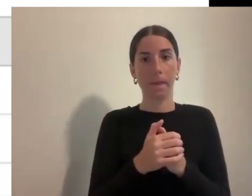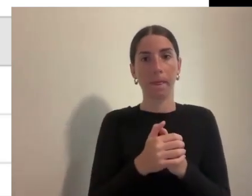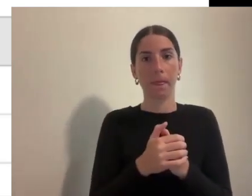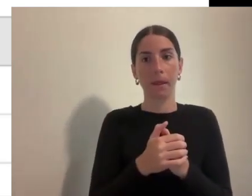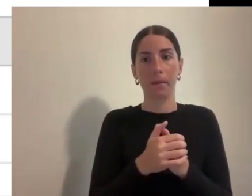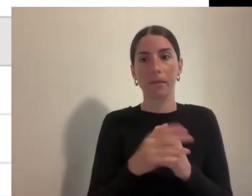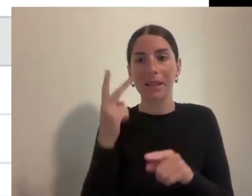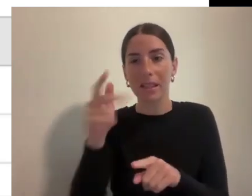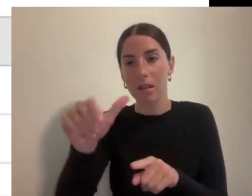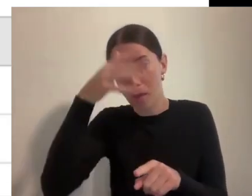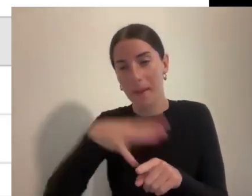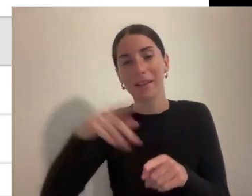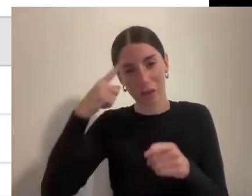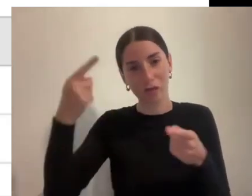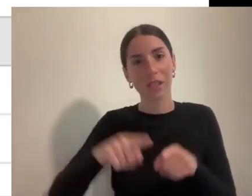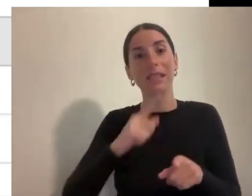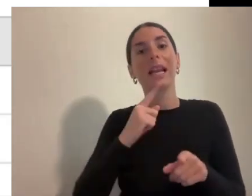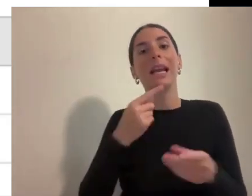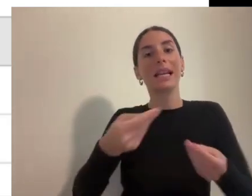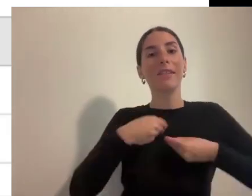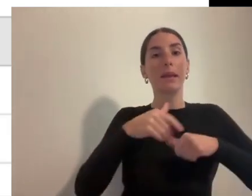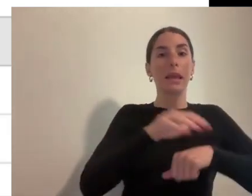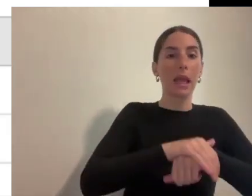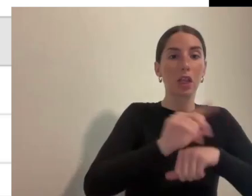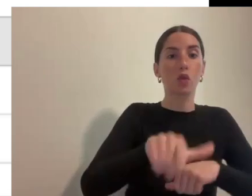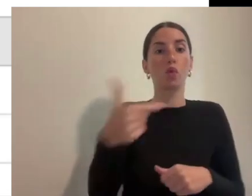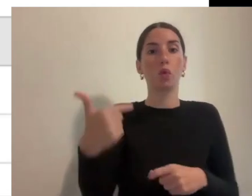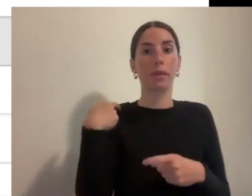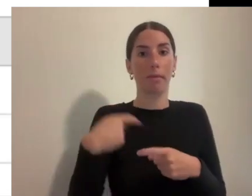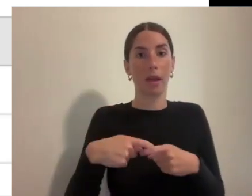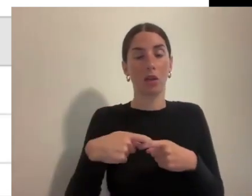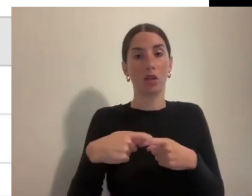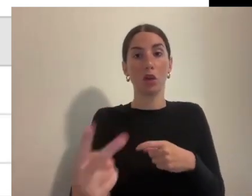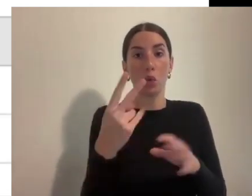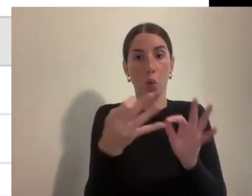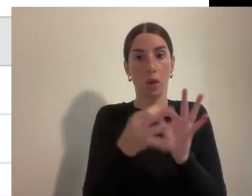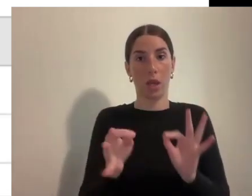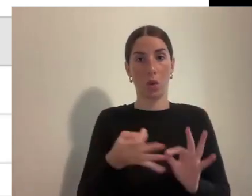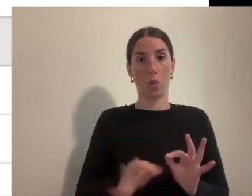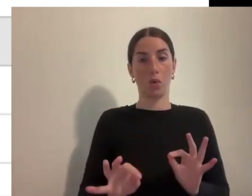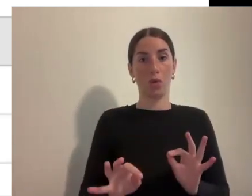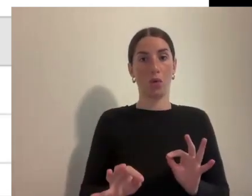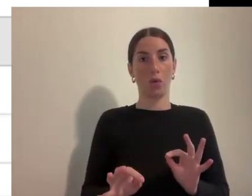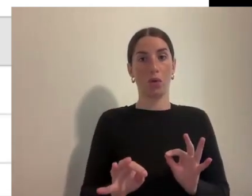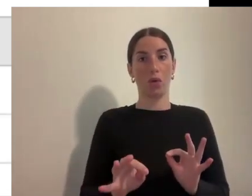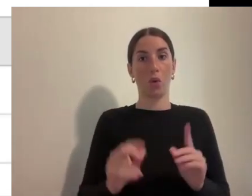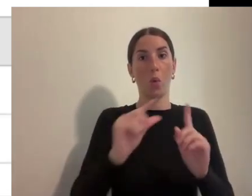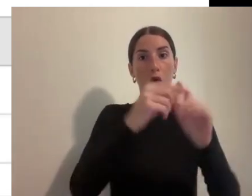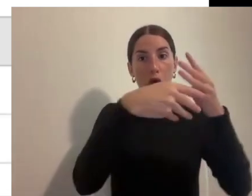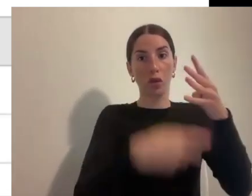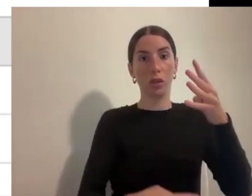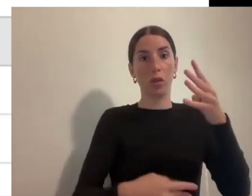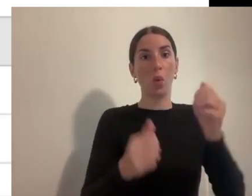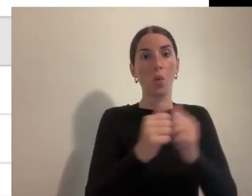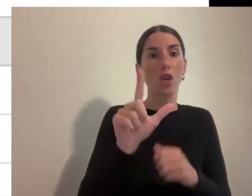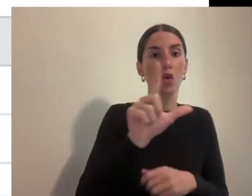says he agrees. Give me an English to Spanish bilingual glossary in format with 20